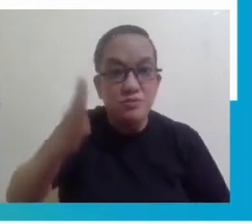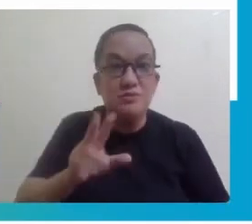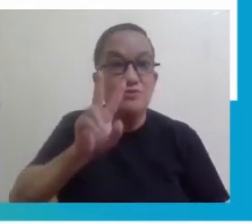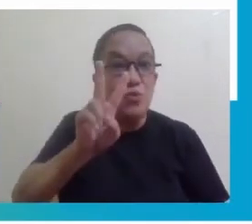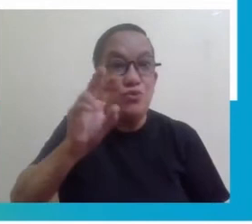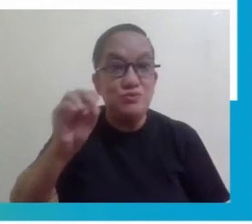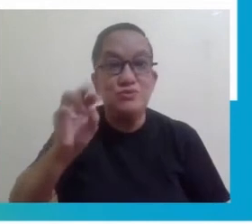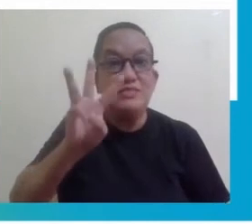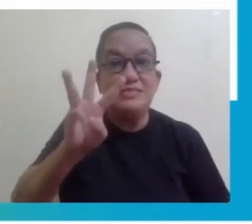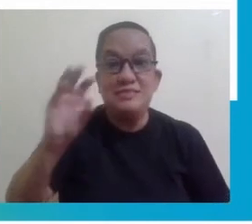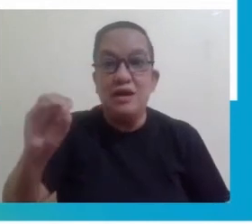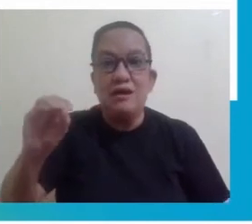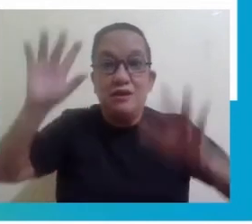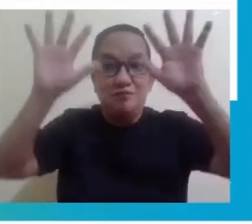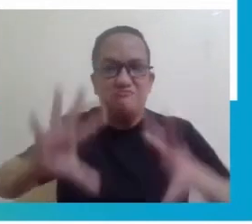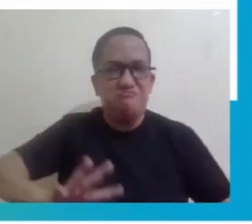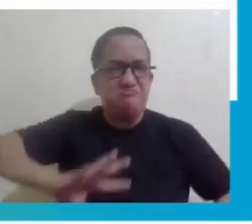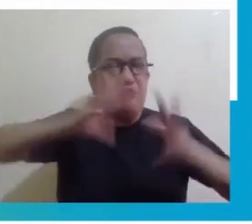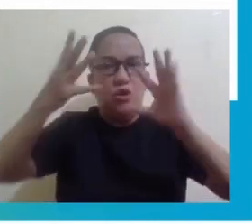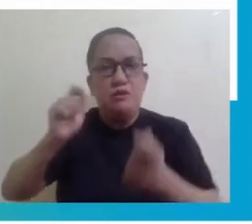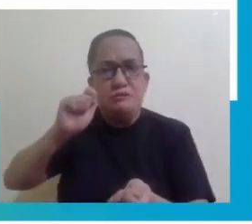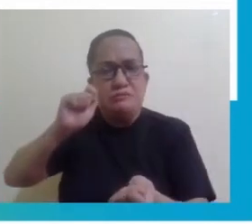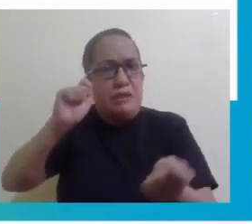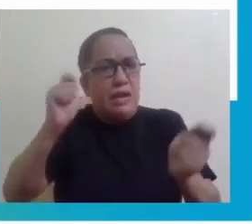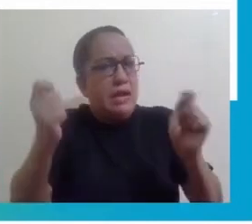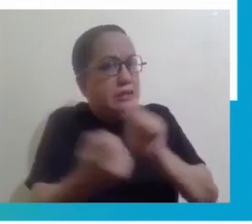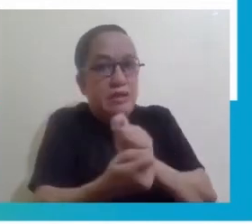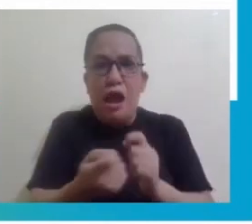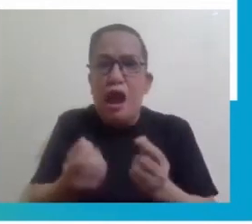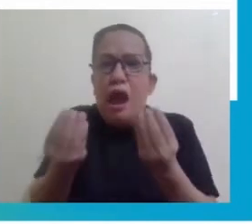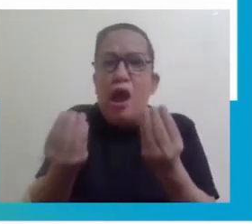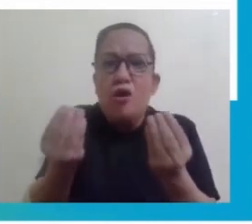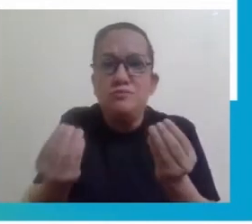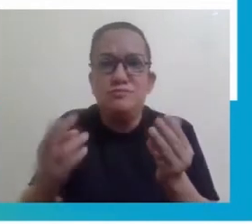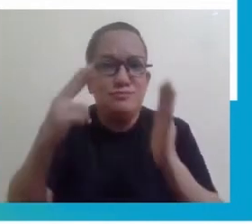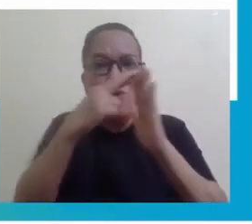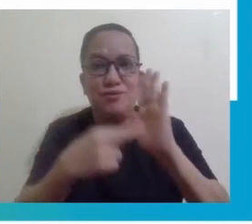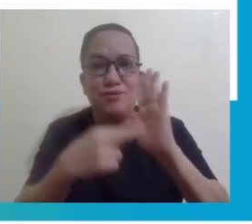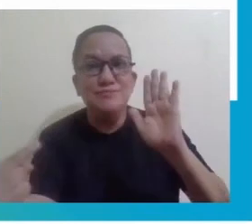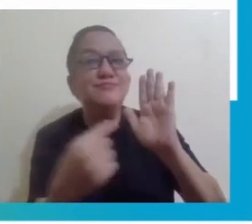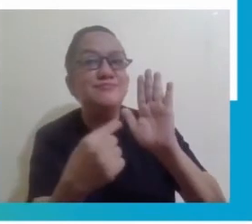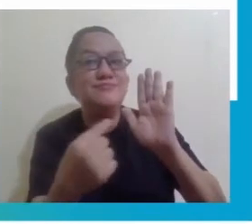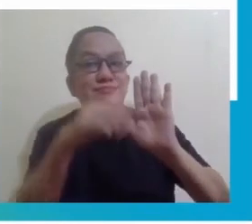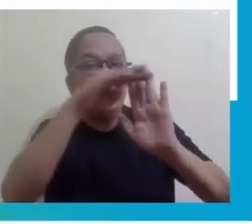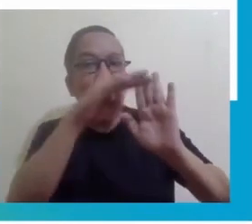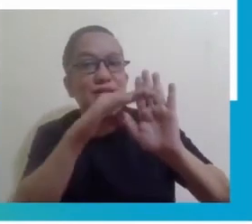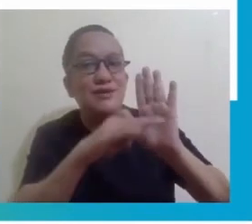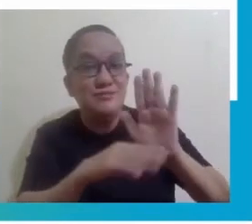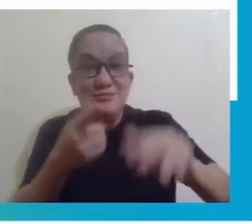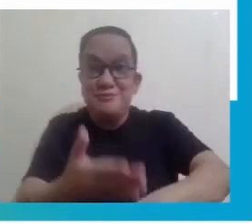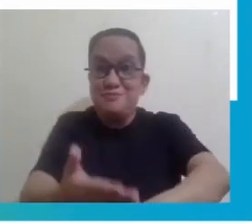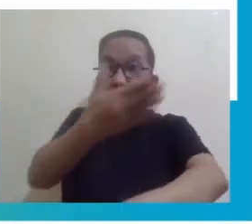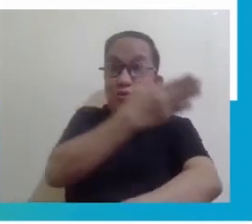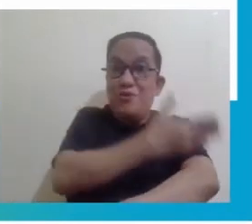resilience includes addressing nature loss and enhancing nature conservation to help the region